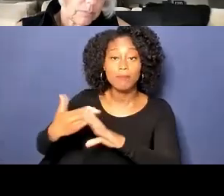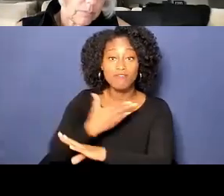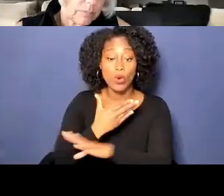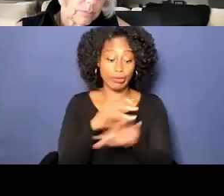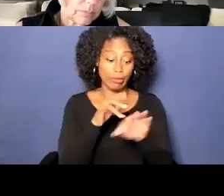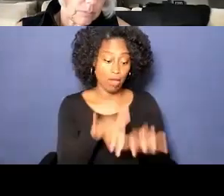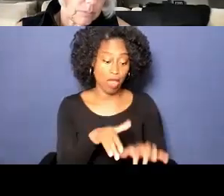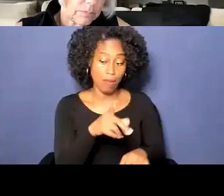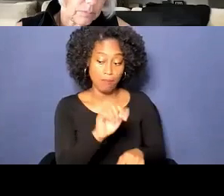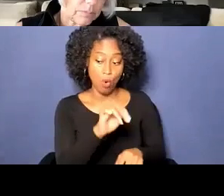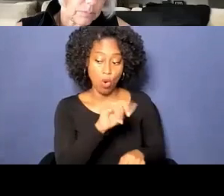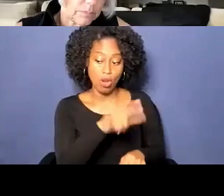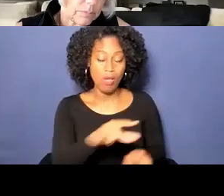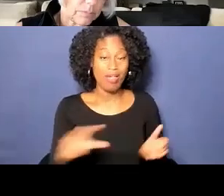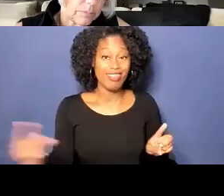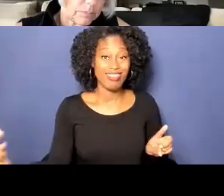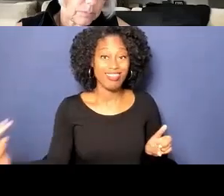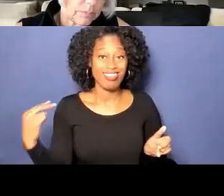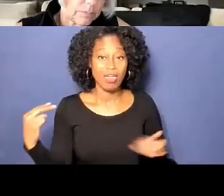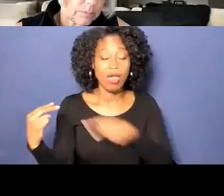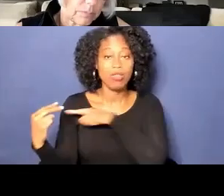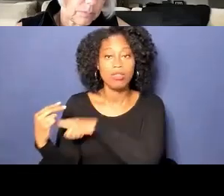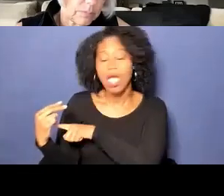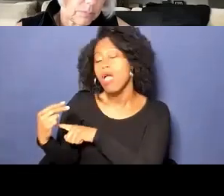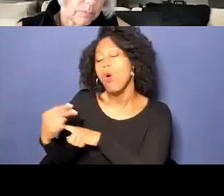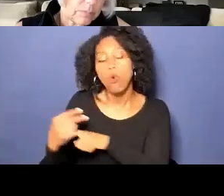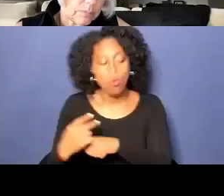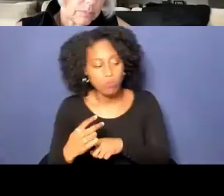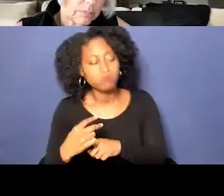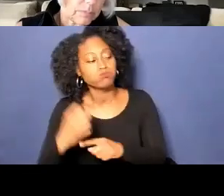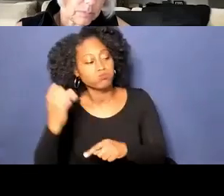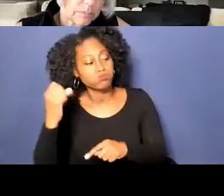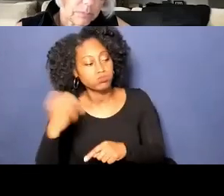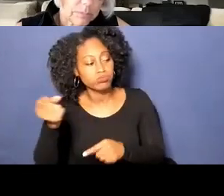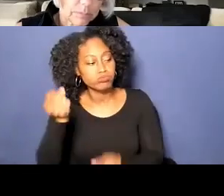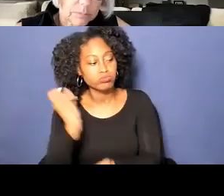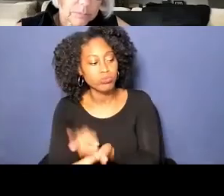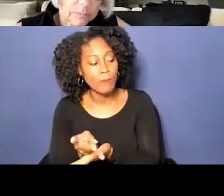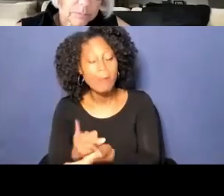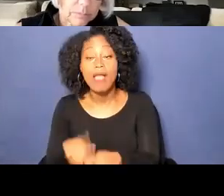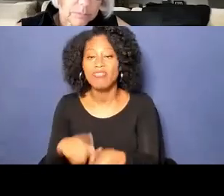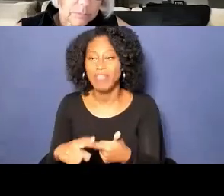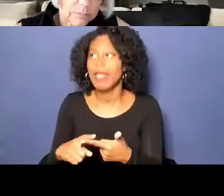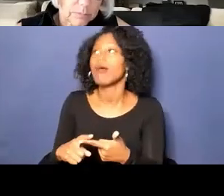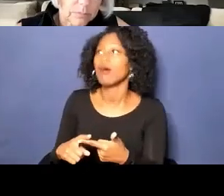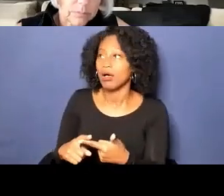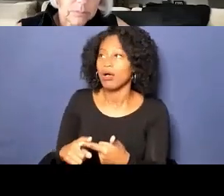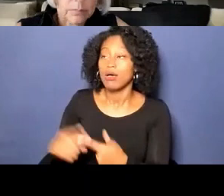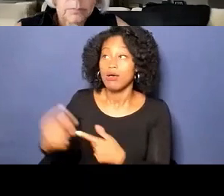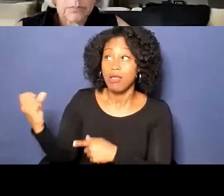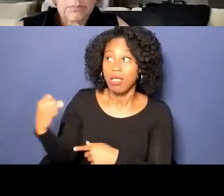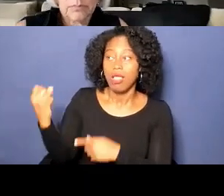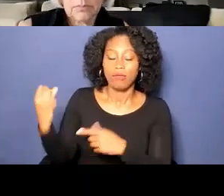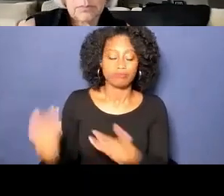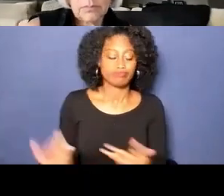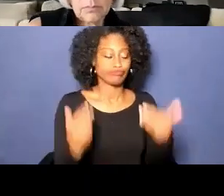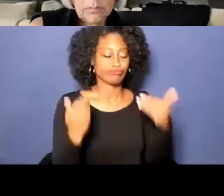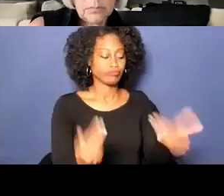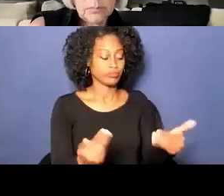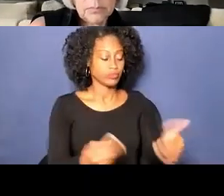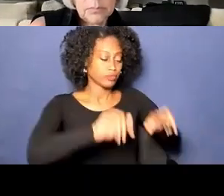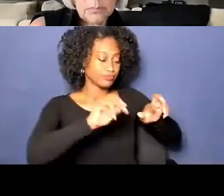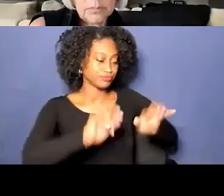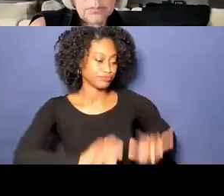and hit the submit button, that the person who's going to be writing for you, they have seen